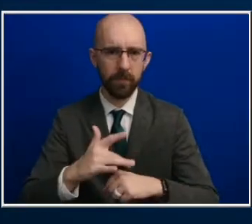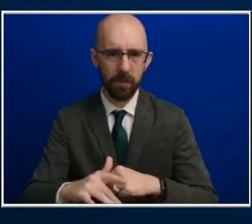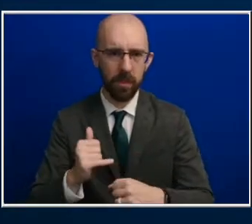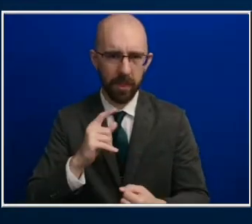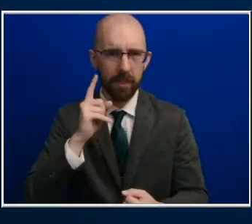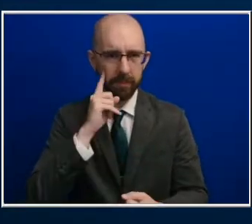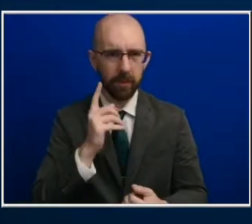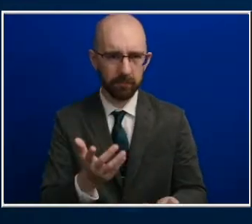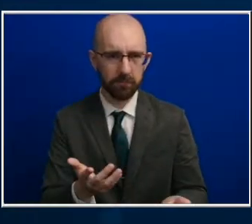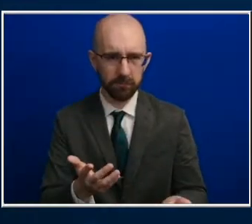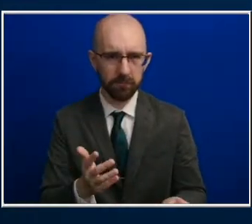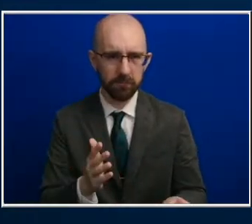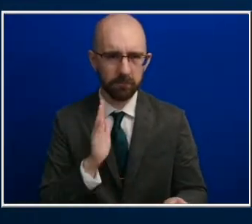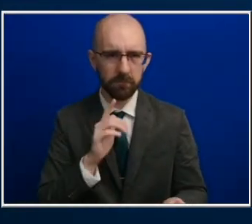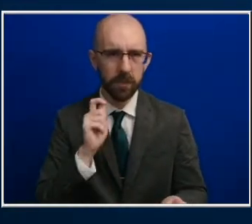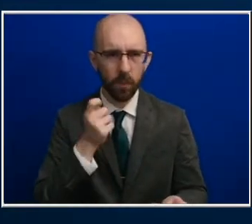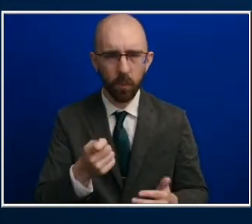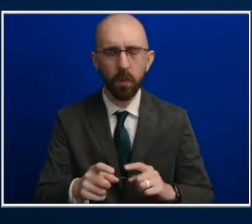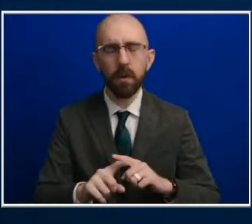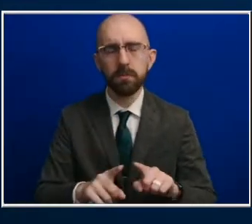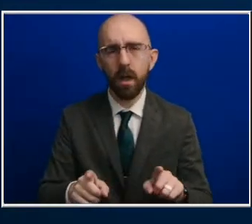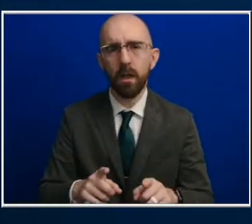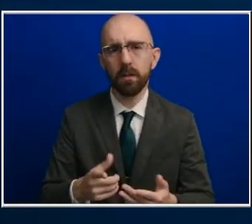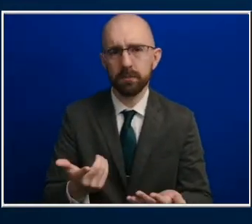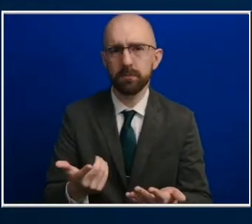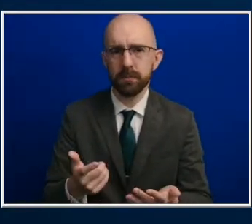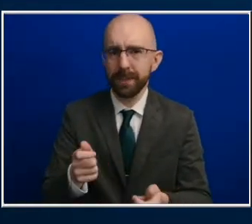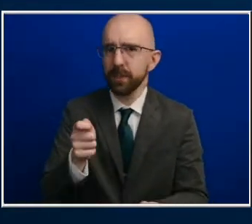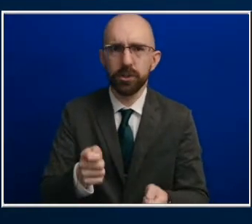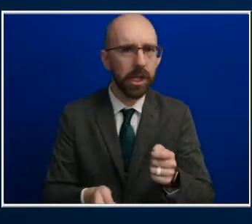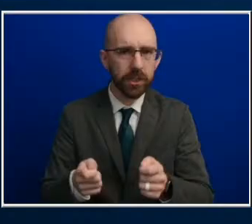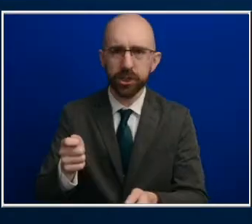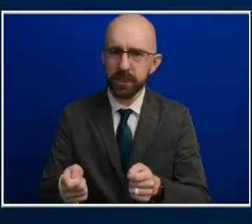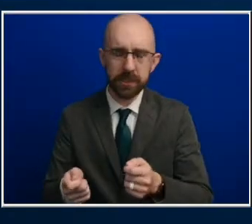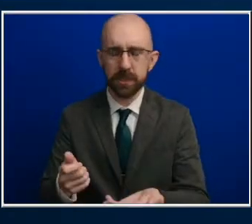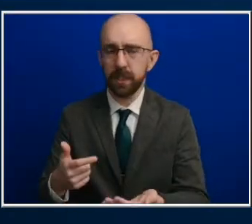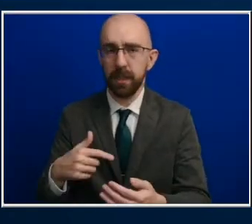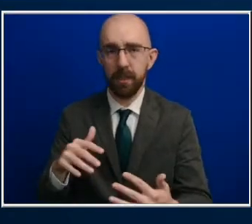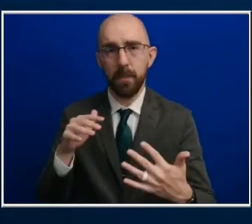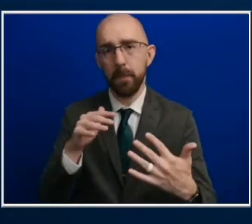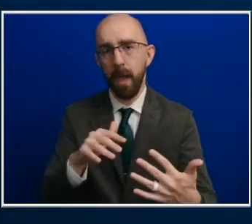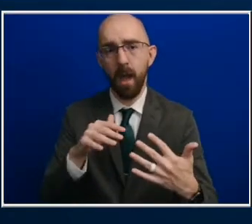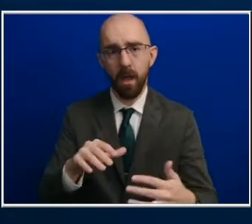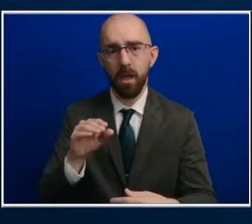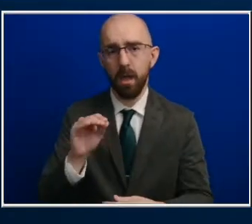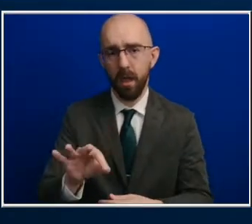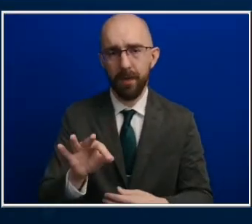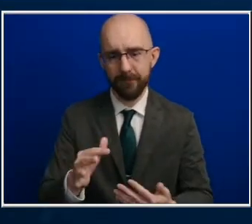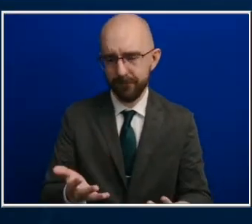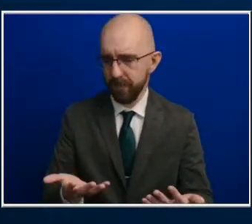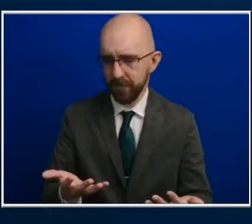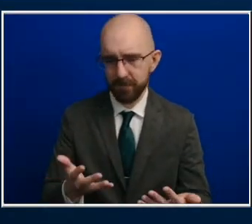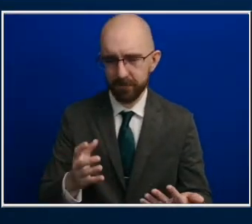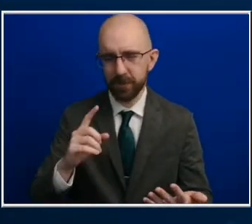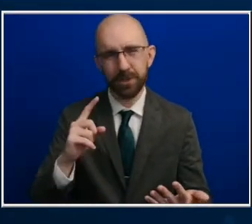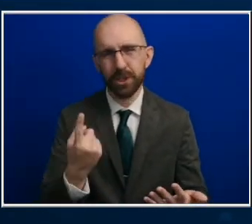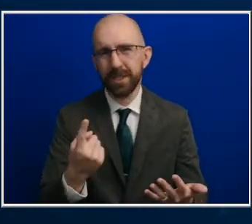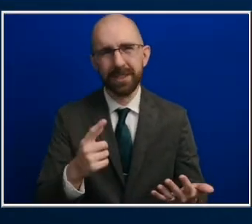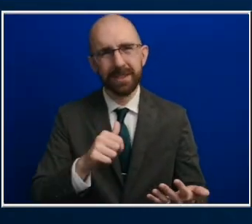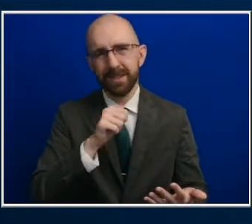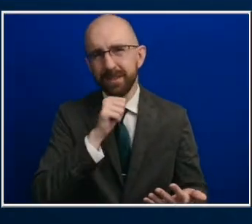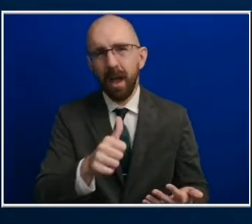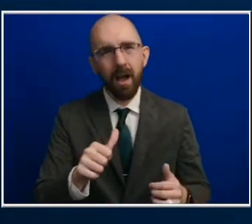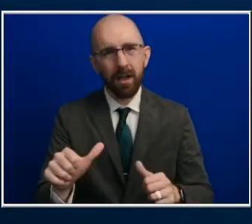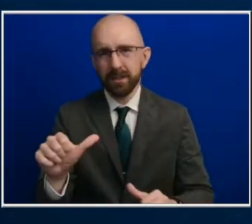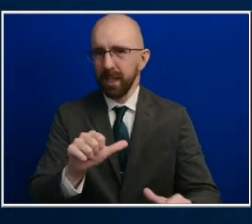rule. But you know, it's constantly changing, and the battle, which is just not scientific